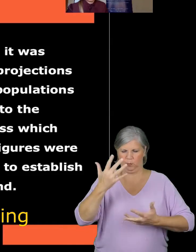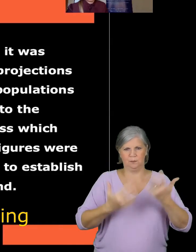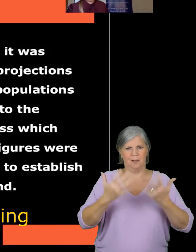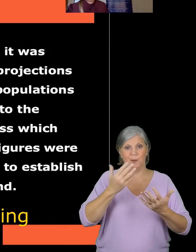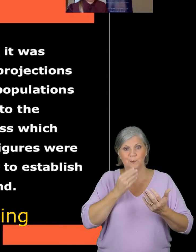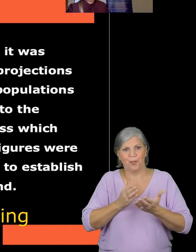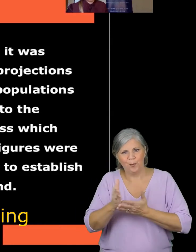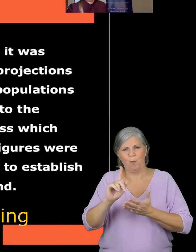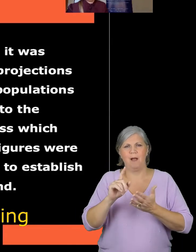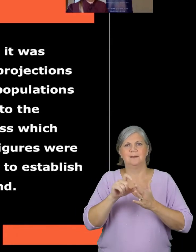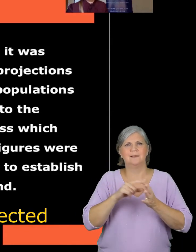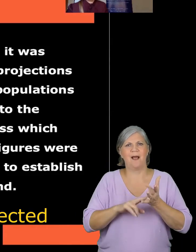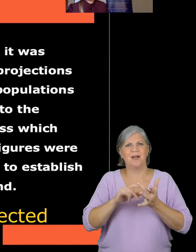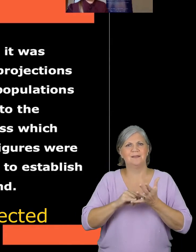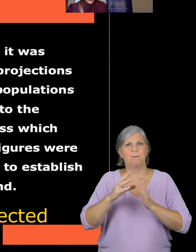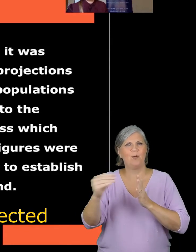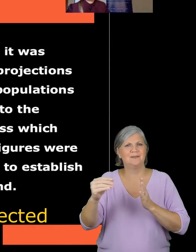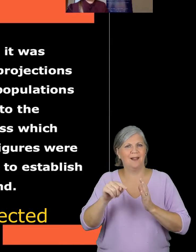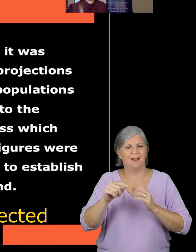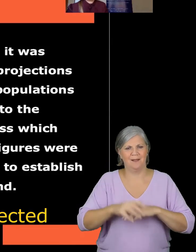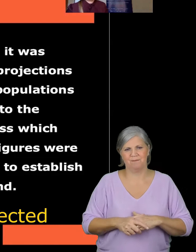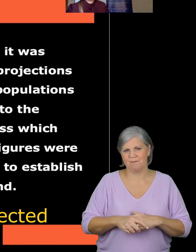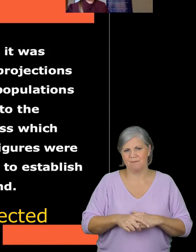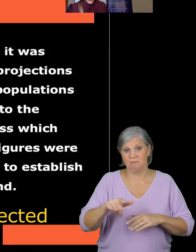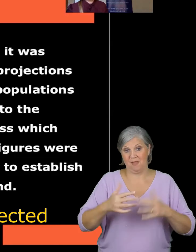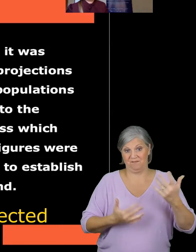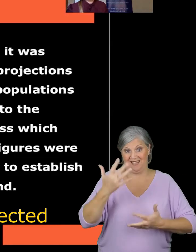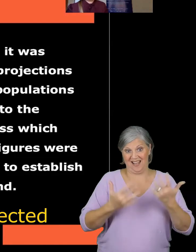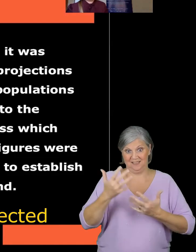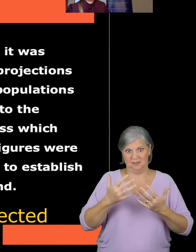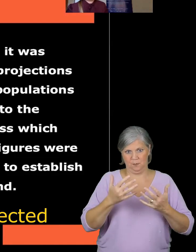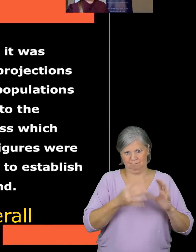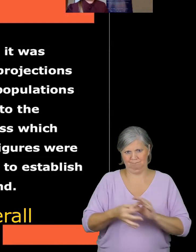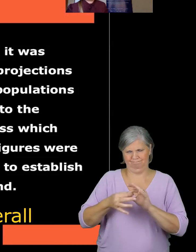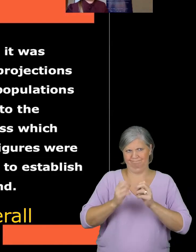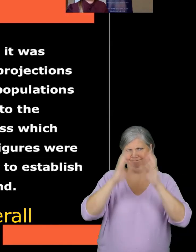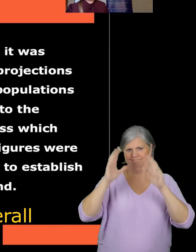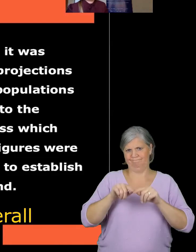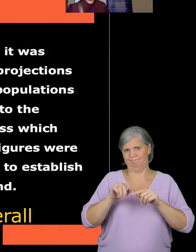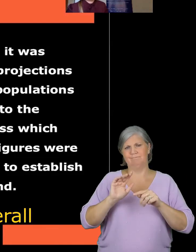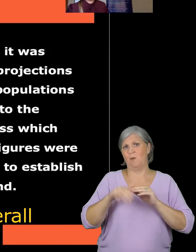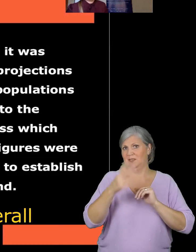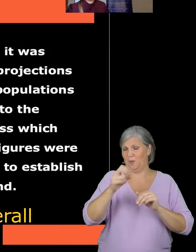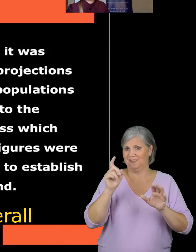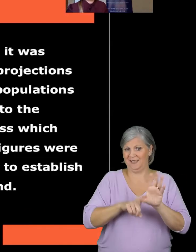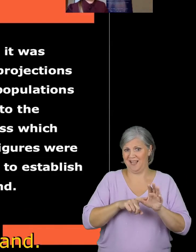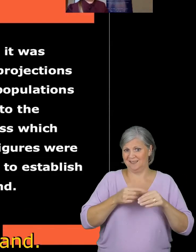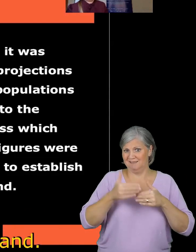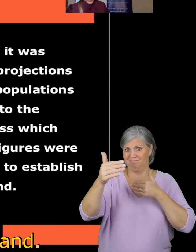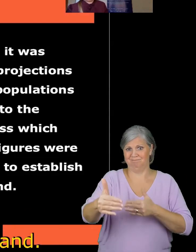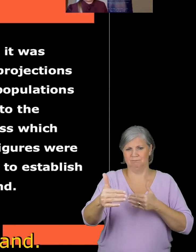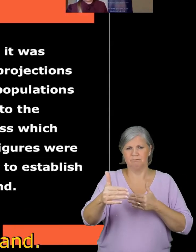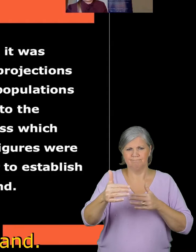model. The figures were then projected over a 20-year period in order to establish the overall trend for all